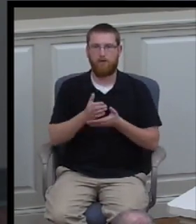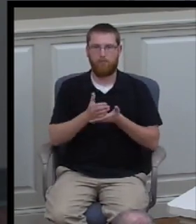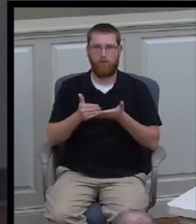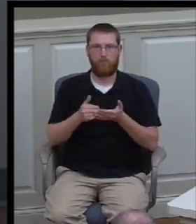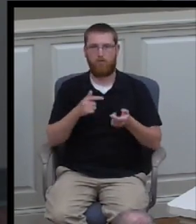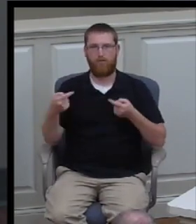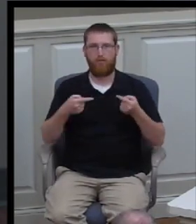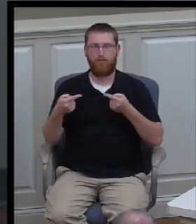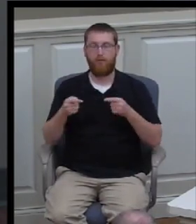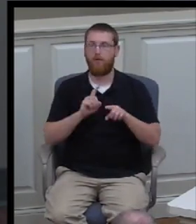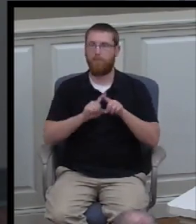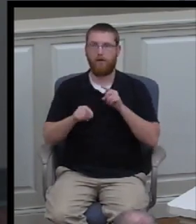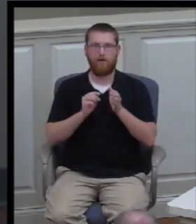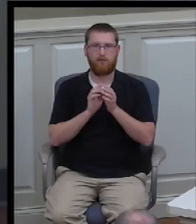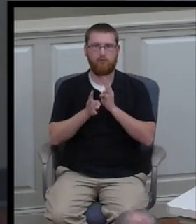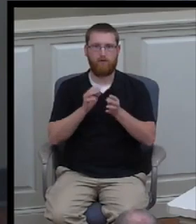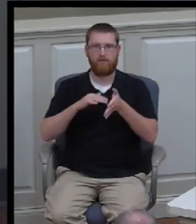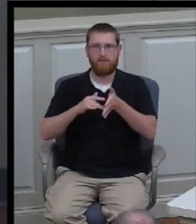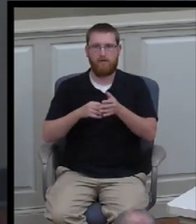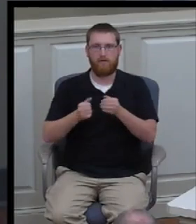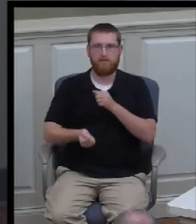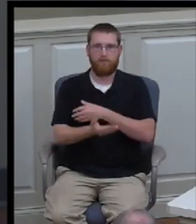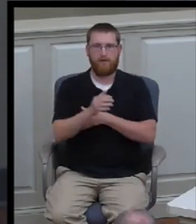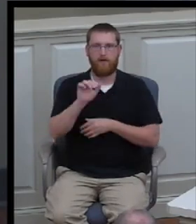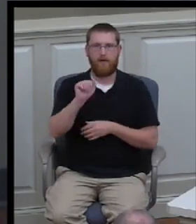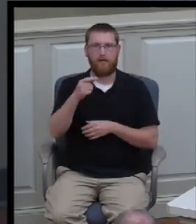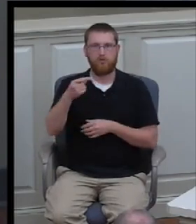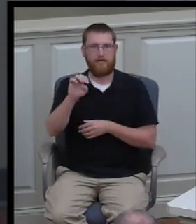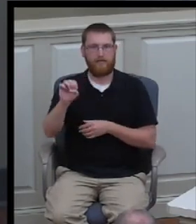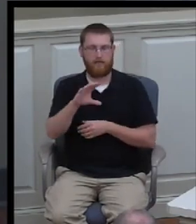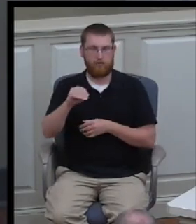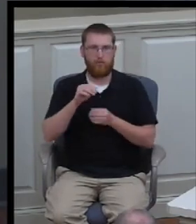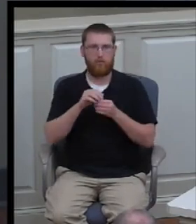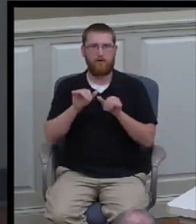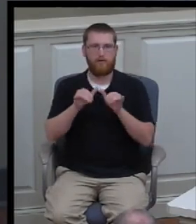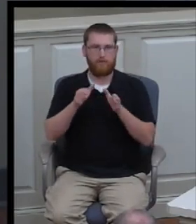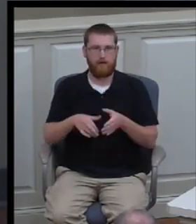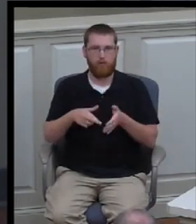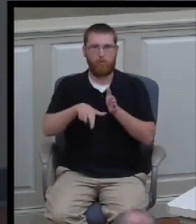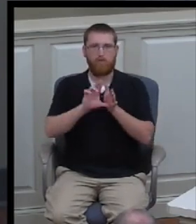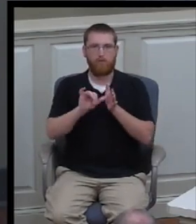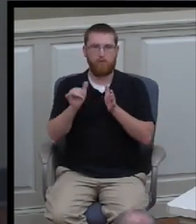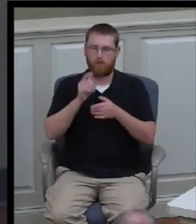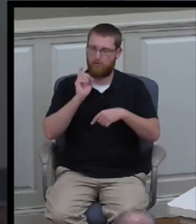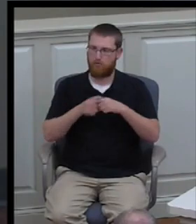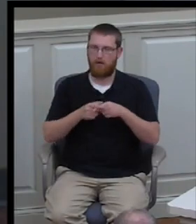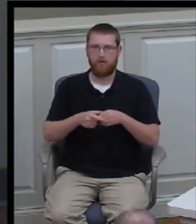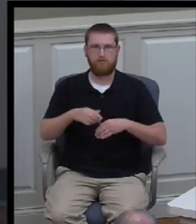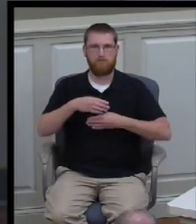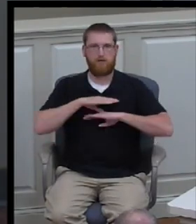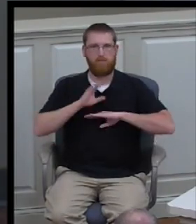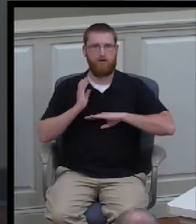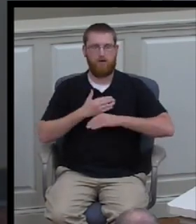forth, but the traffic study was submitted by AGE and your city engineer reviewed it. It was in line with the requirements of